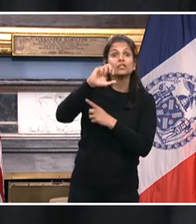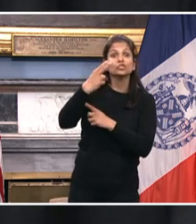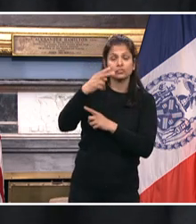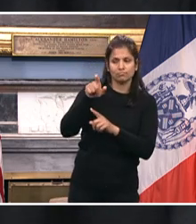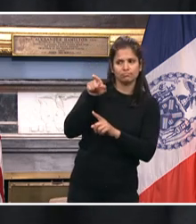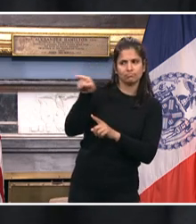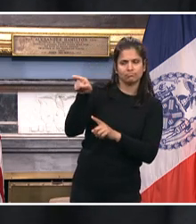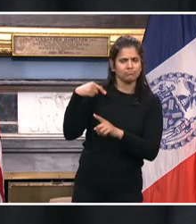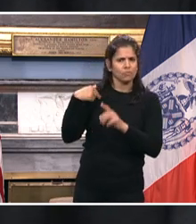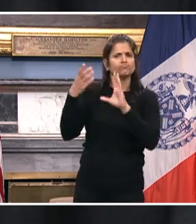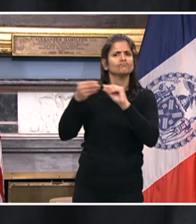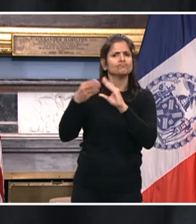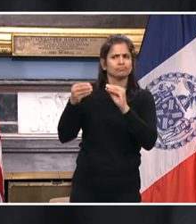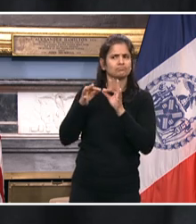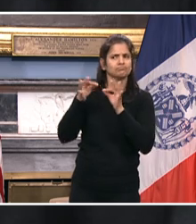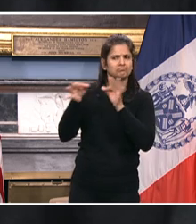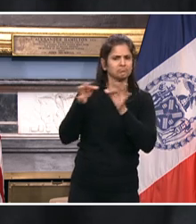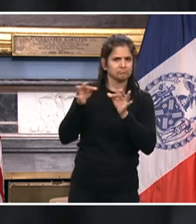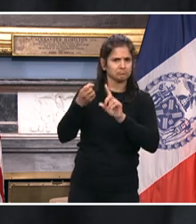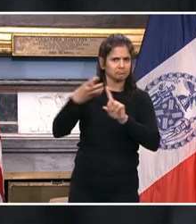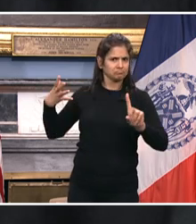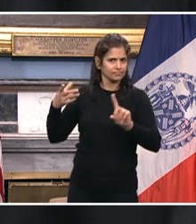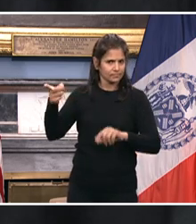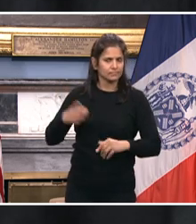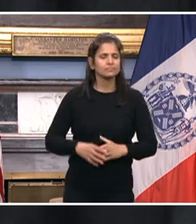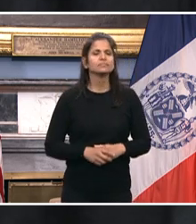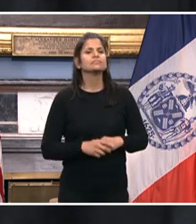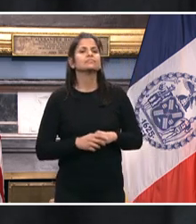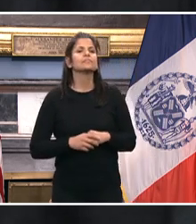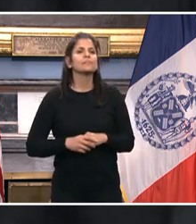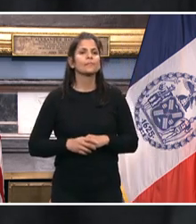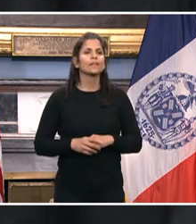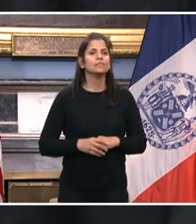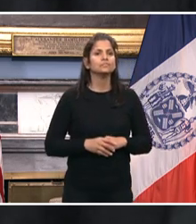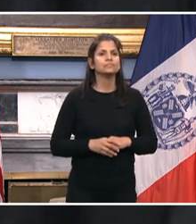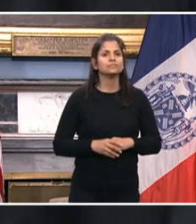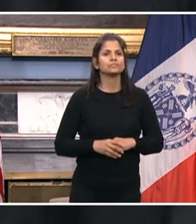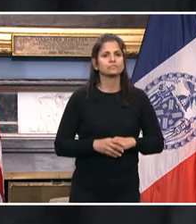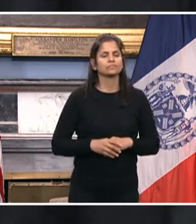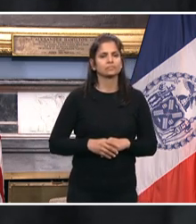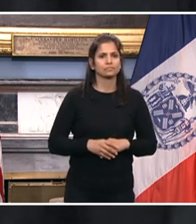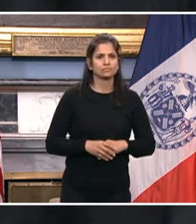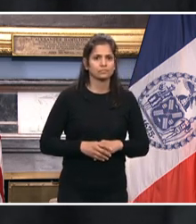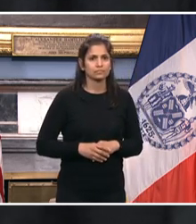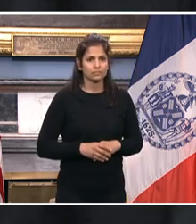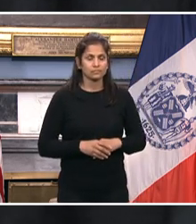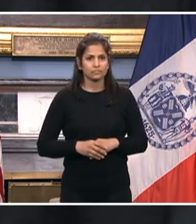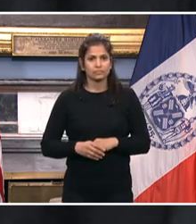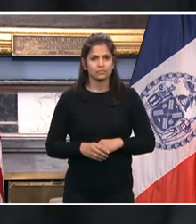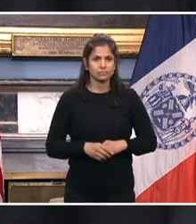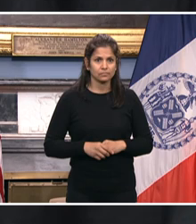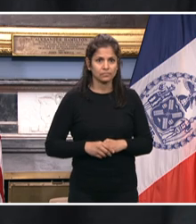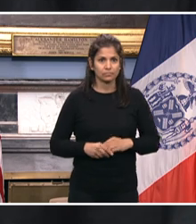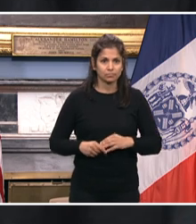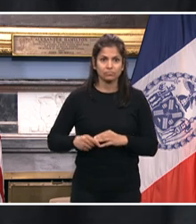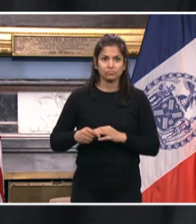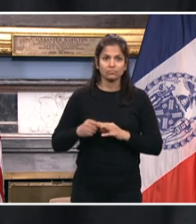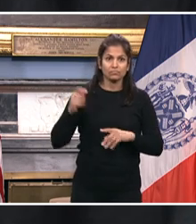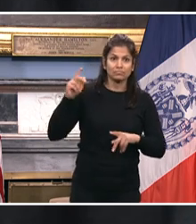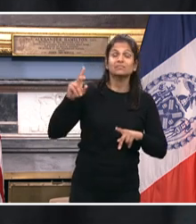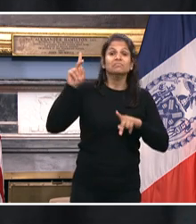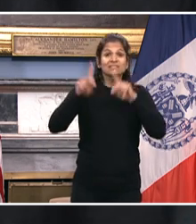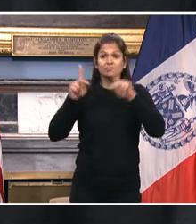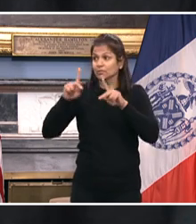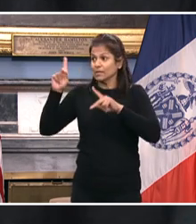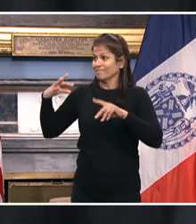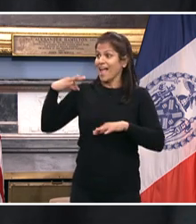takes sometimes a few days to make sure they get the right place, they're trained, they're oriented, et cetera. But that's what I'm seeing. Only a few days to get them from